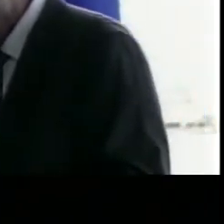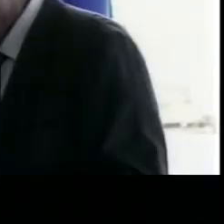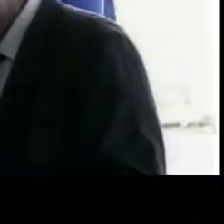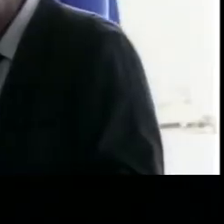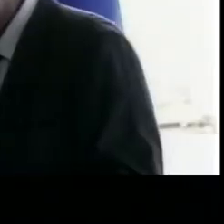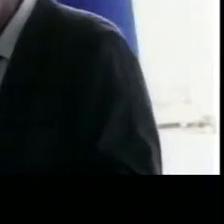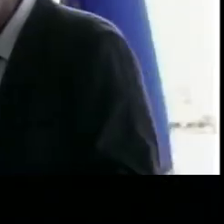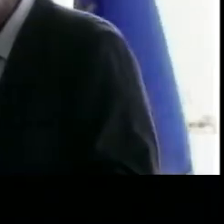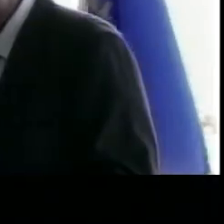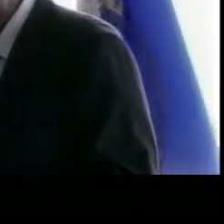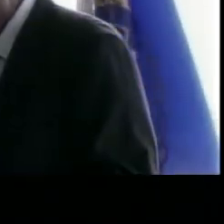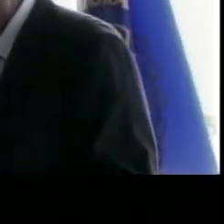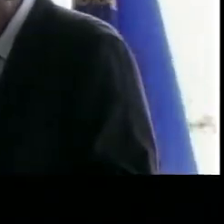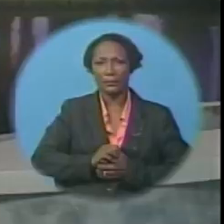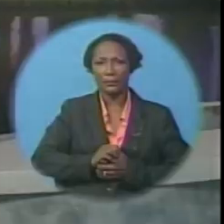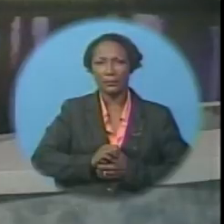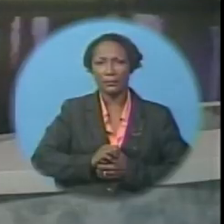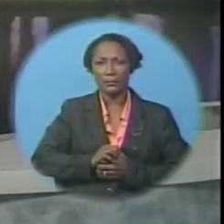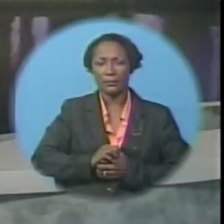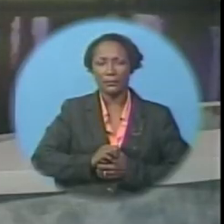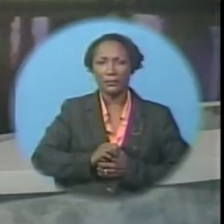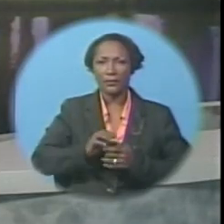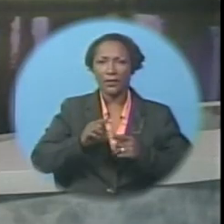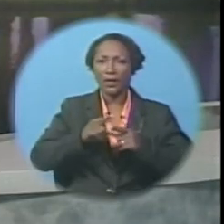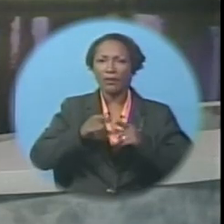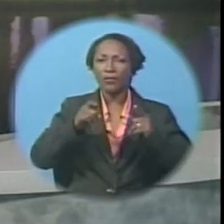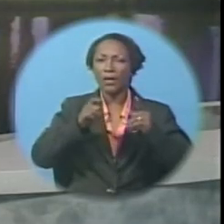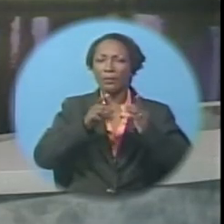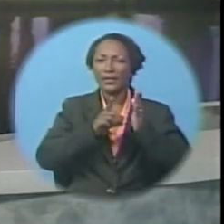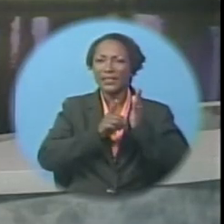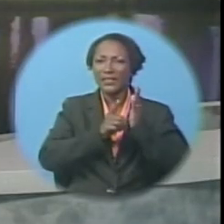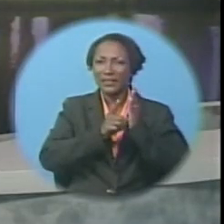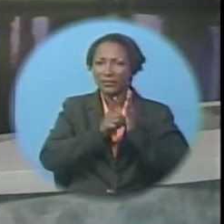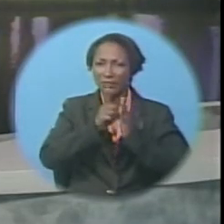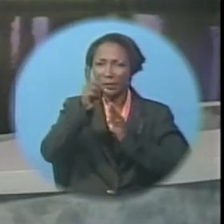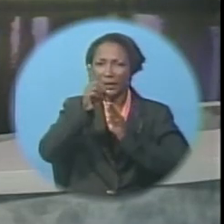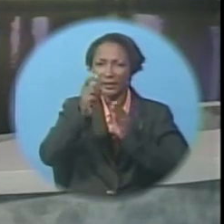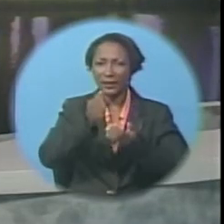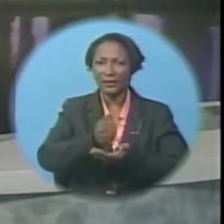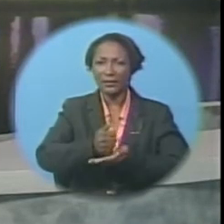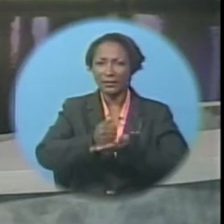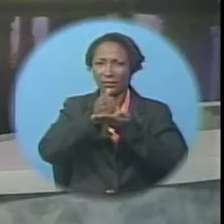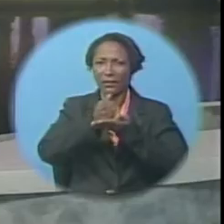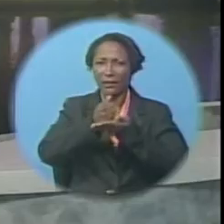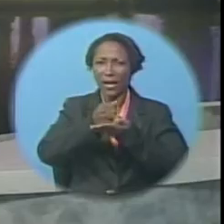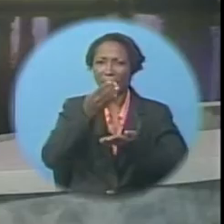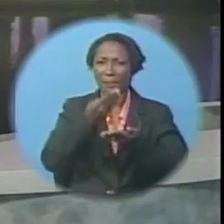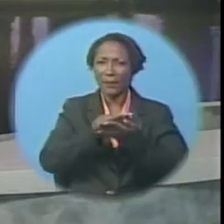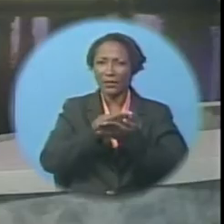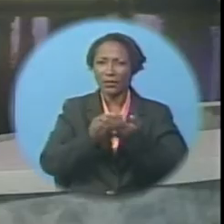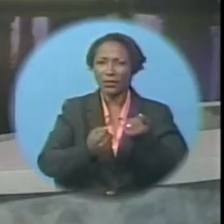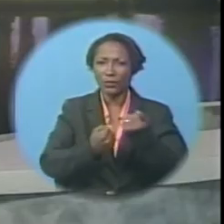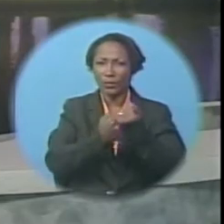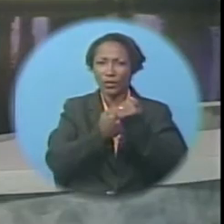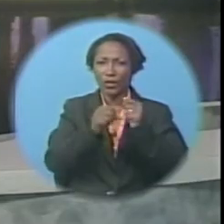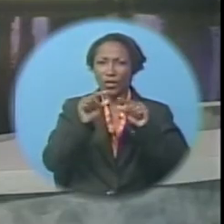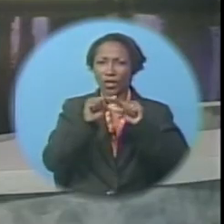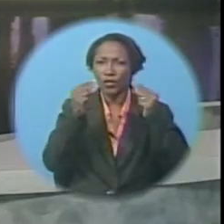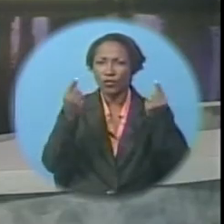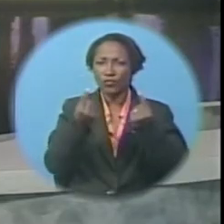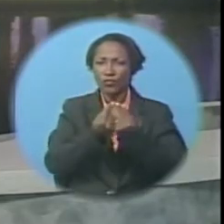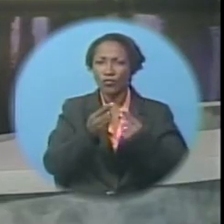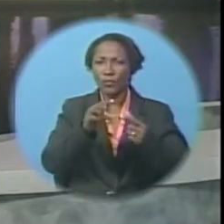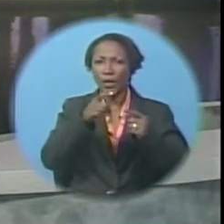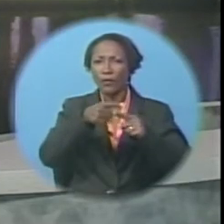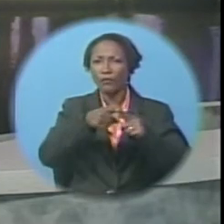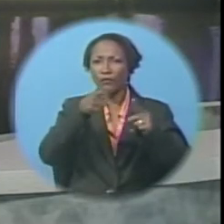our safety and development. From its developmental assistance to budgetary support, the delegation of the European